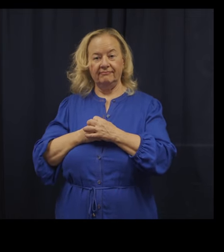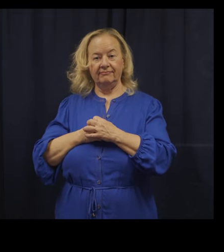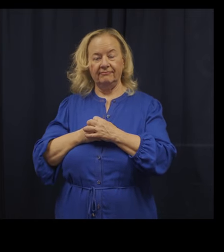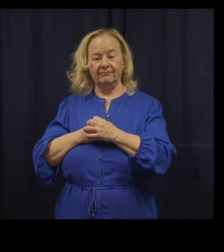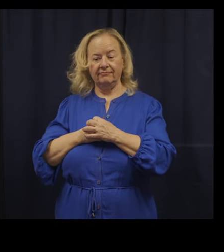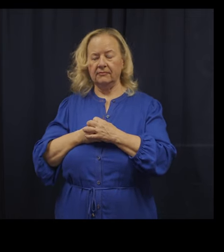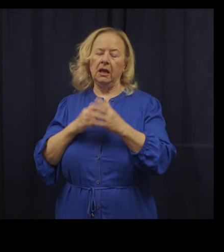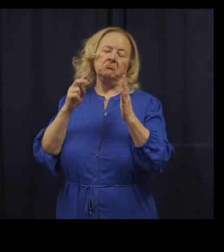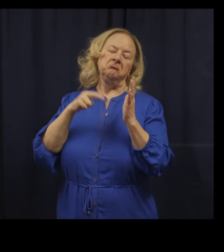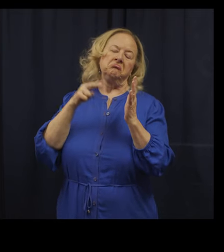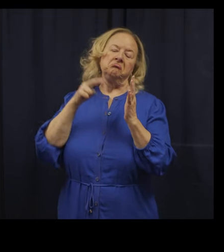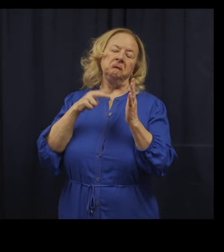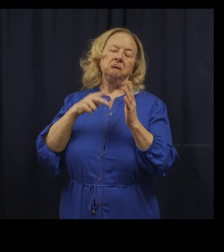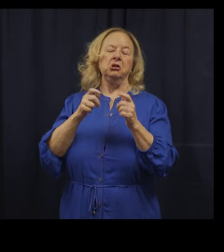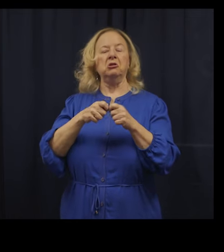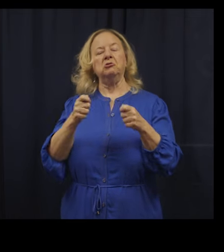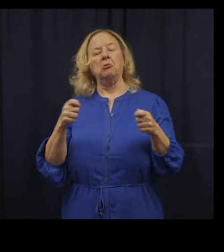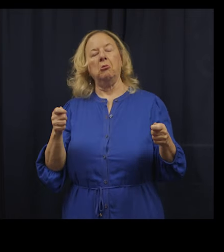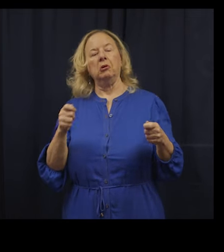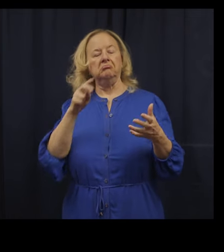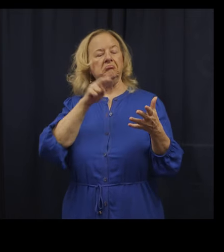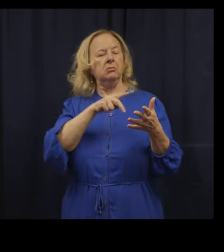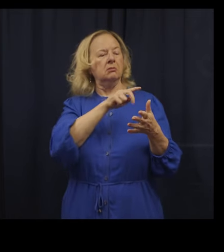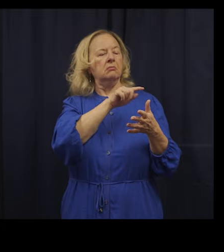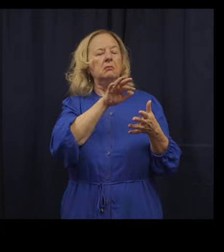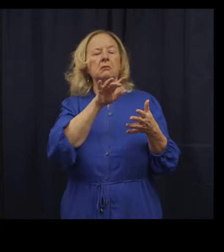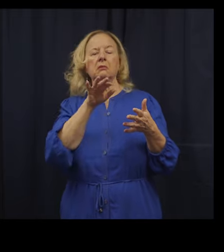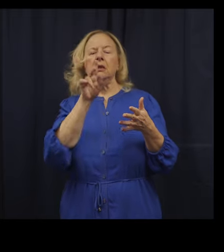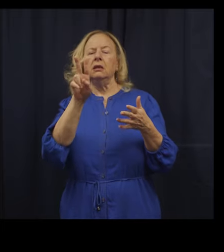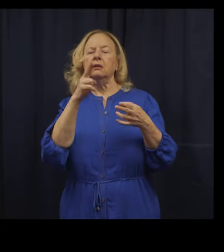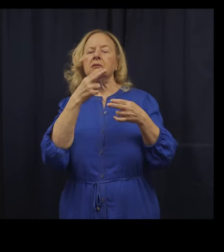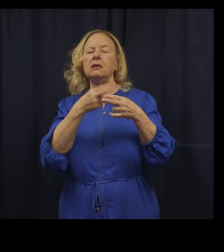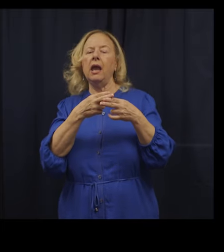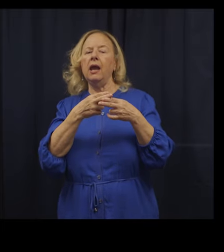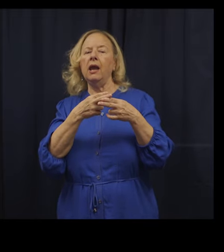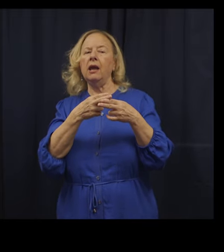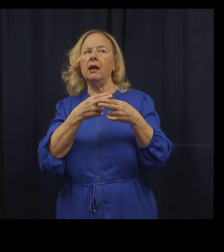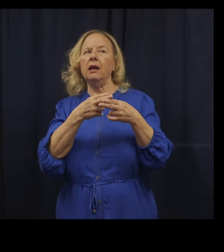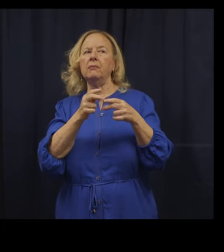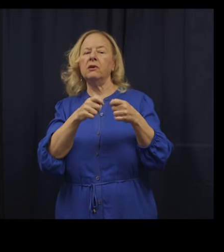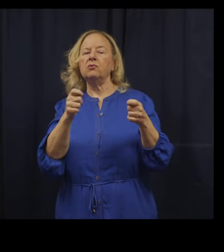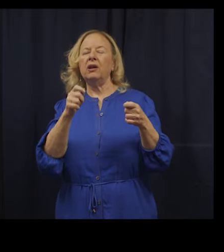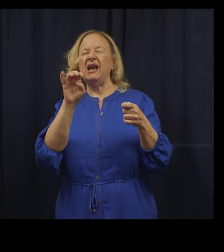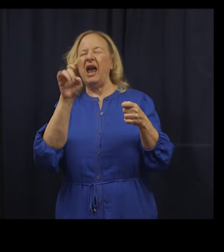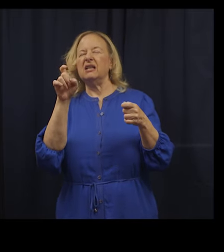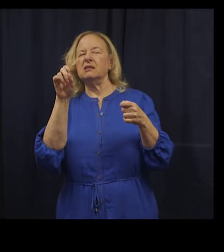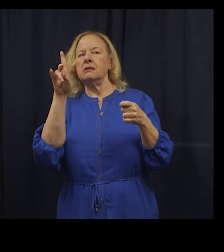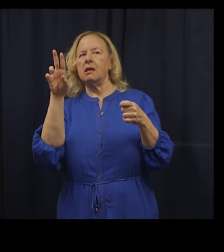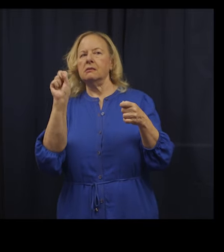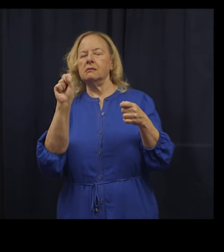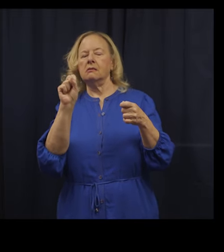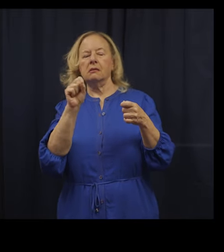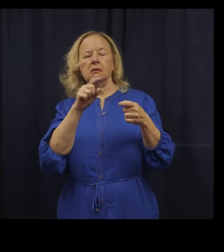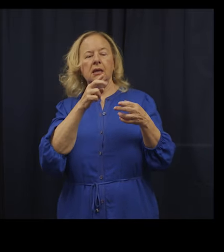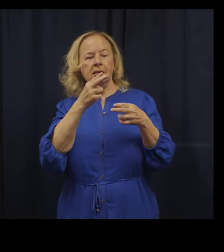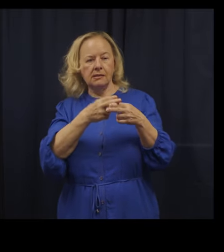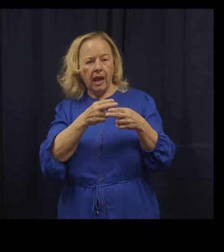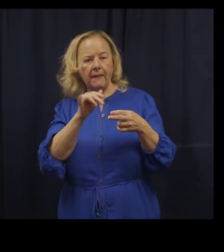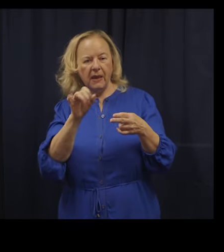Here I am reading the Torah portion, and his name is what in the Torah portion? Or in Exodus 16:31. His name